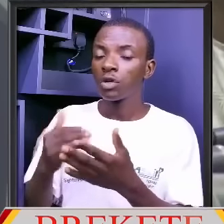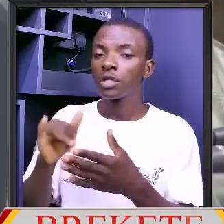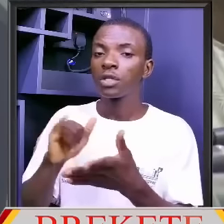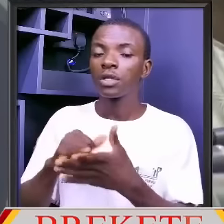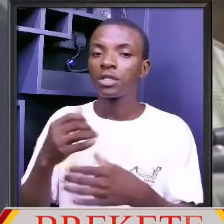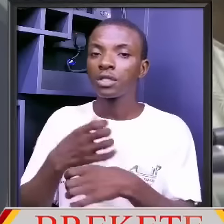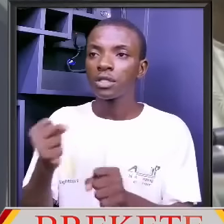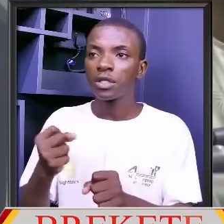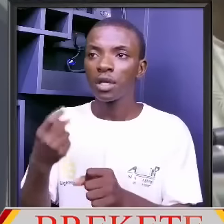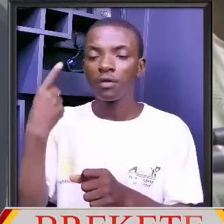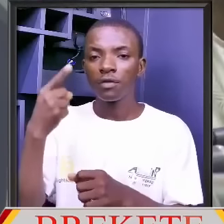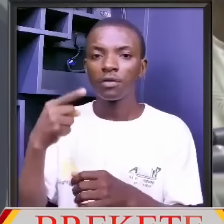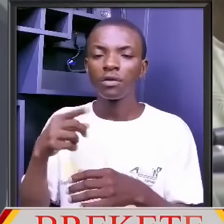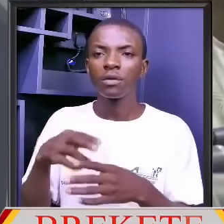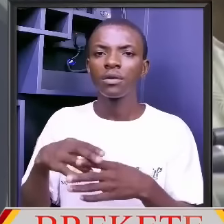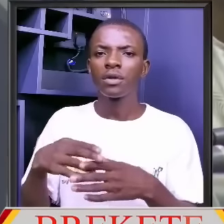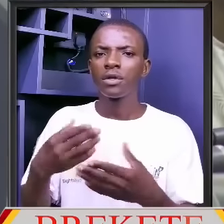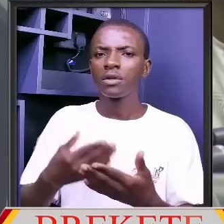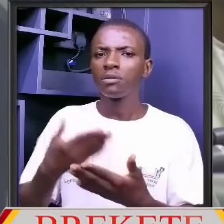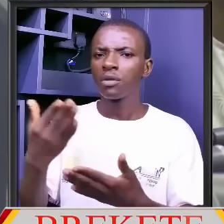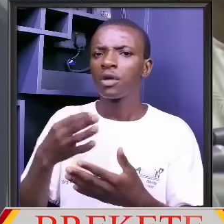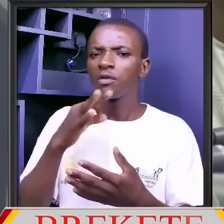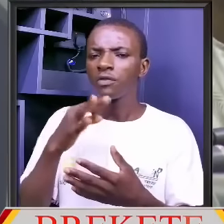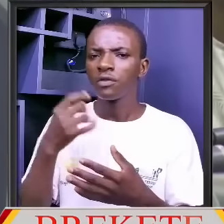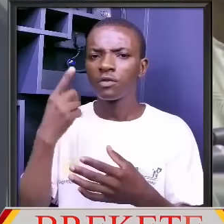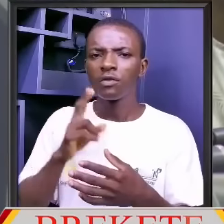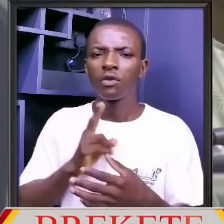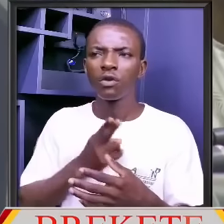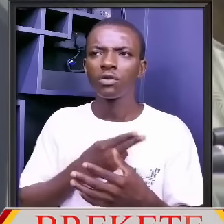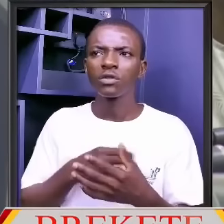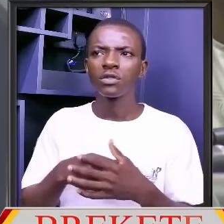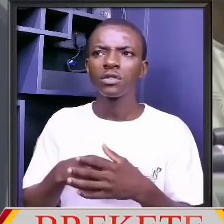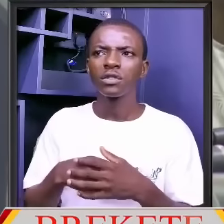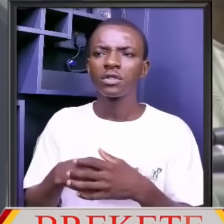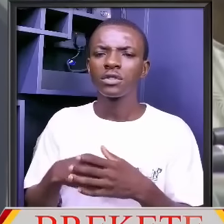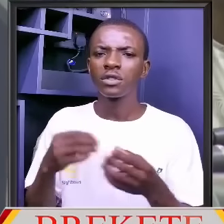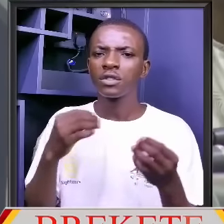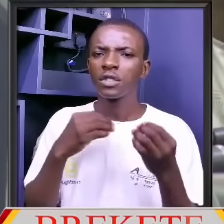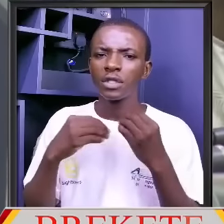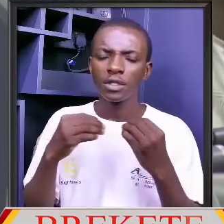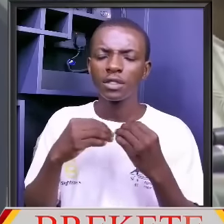me, make it they save for us. I tell they buy food for us. Where me with and go they